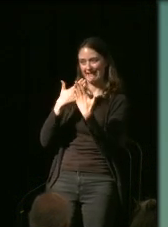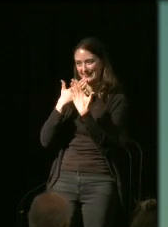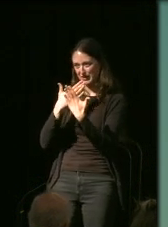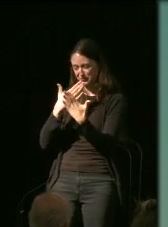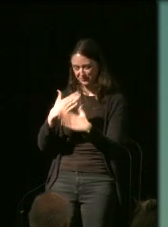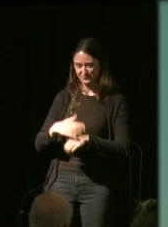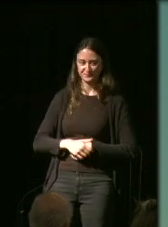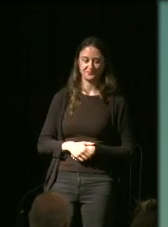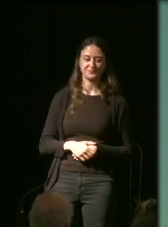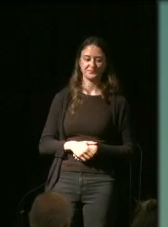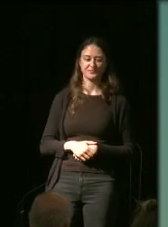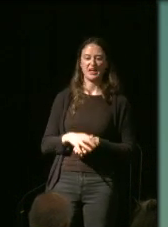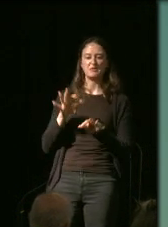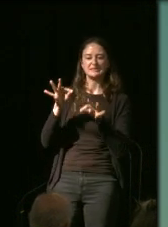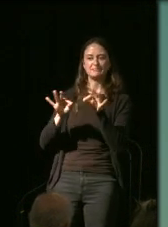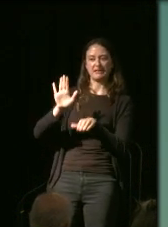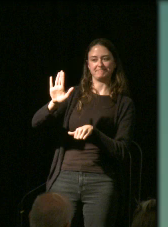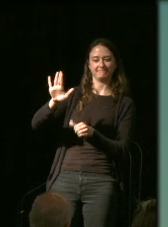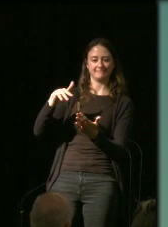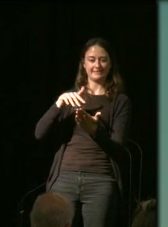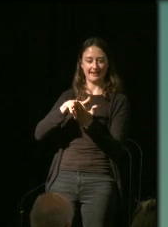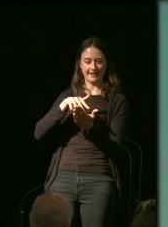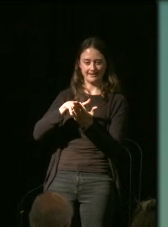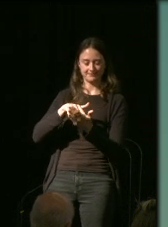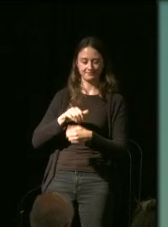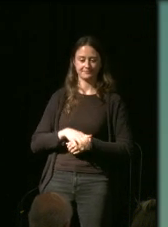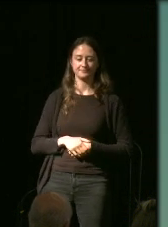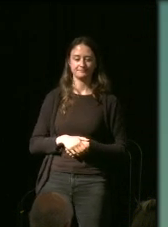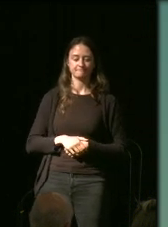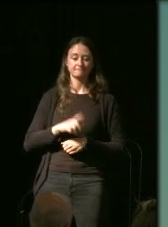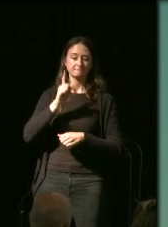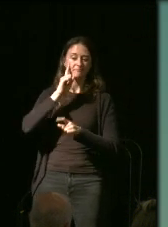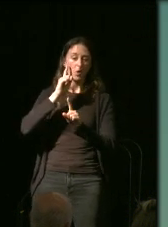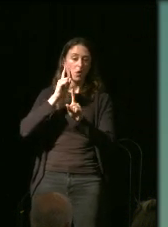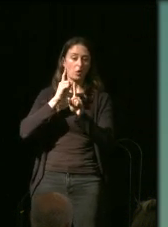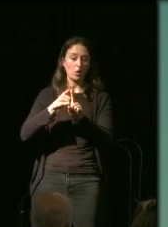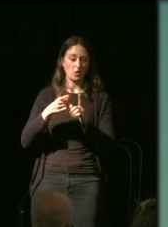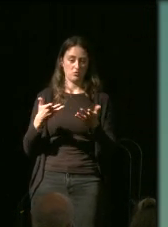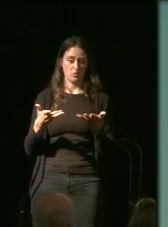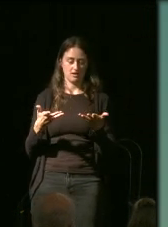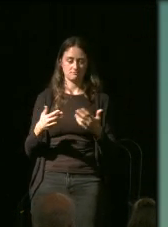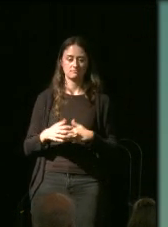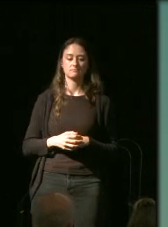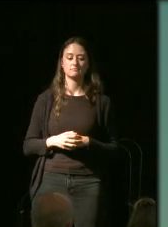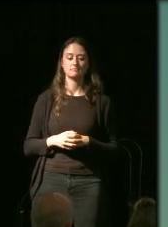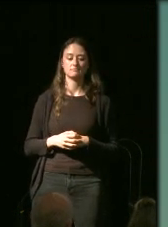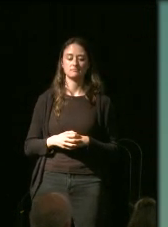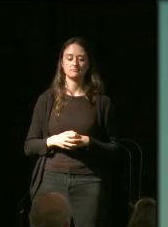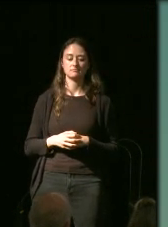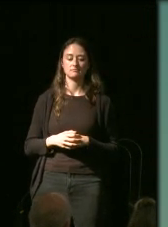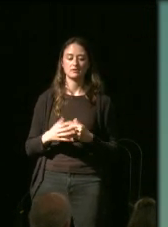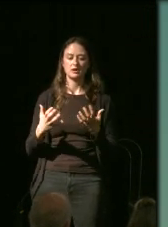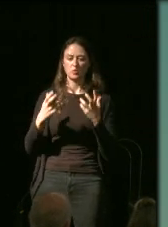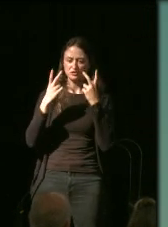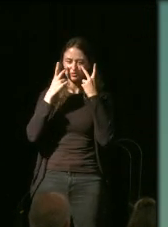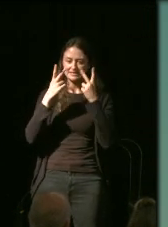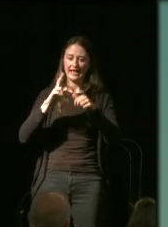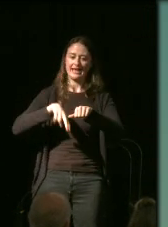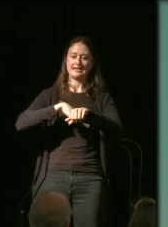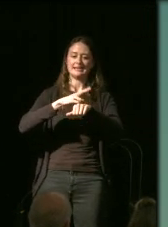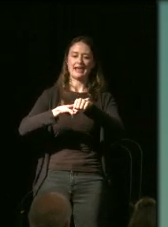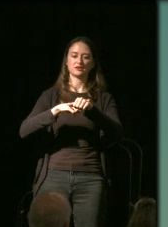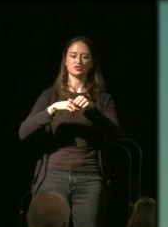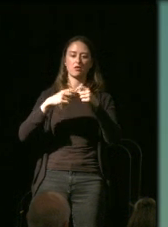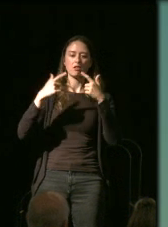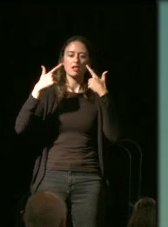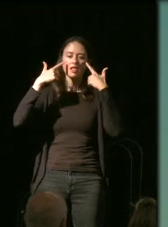So about the study, so the purpose of this study is to observe the natural loss of vision and retinal